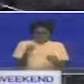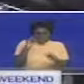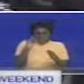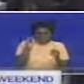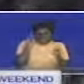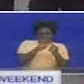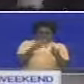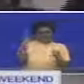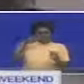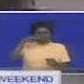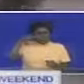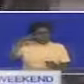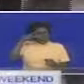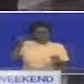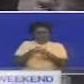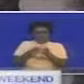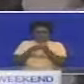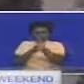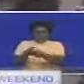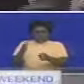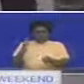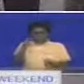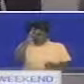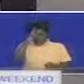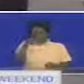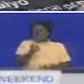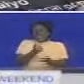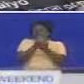over the leadership in the police service may not be helping the fight